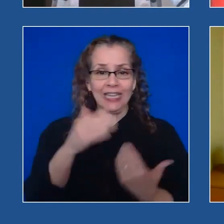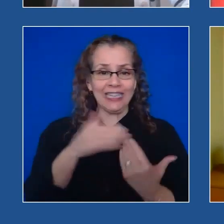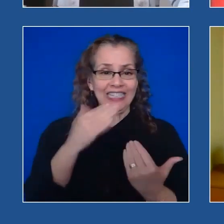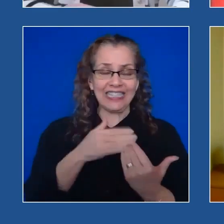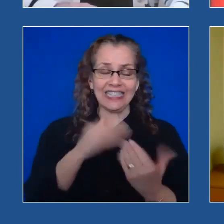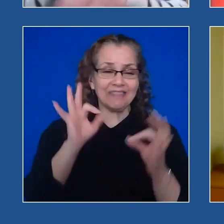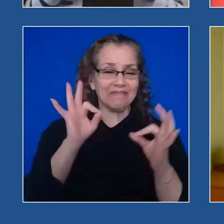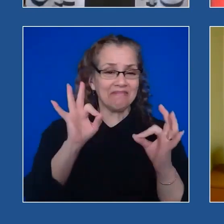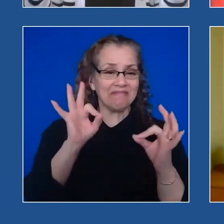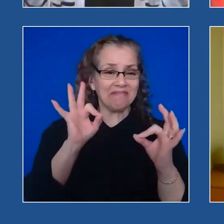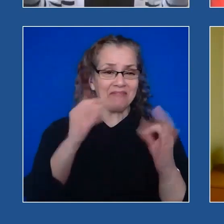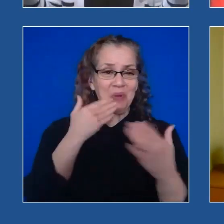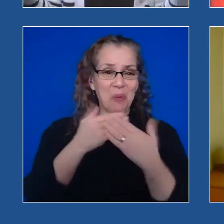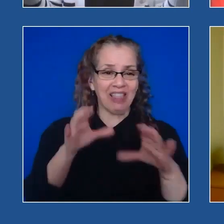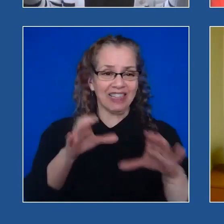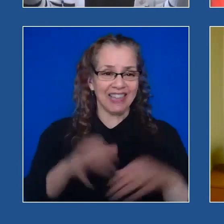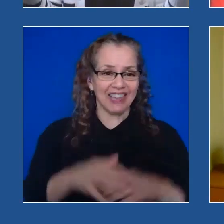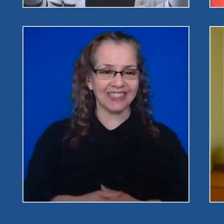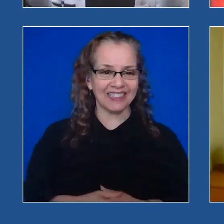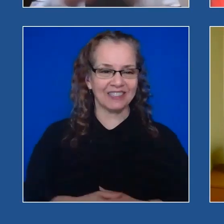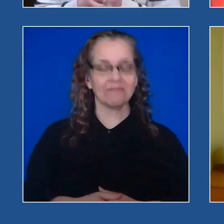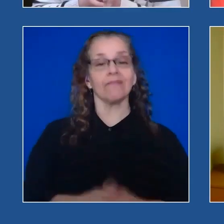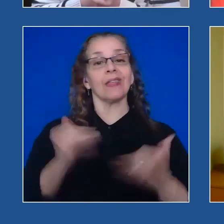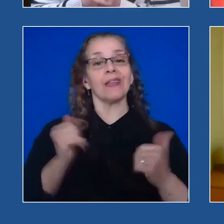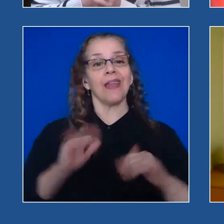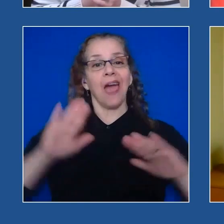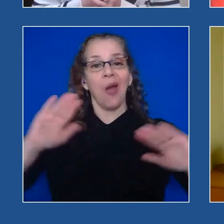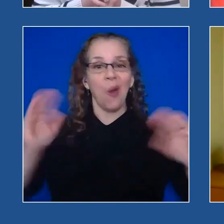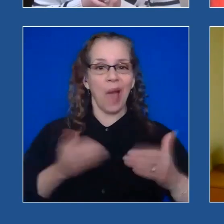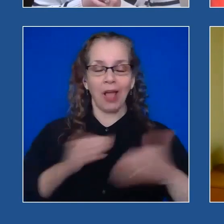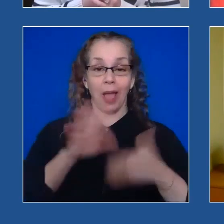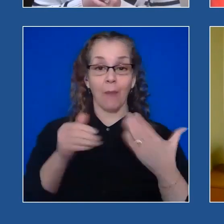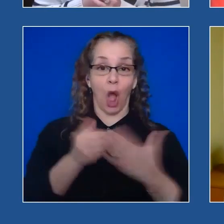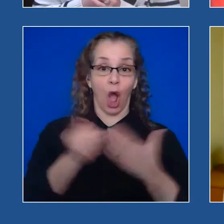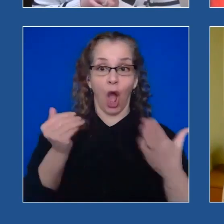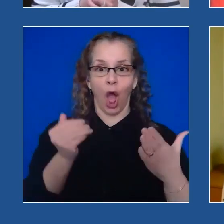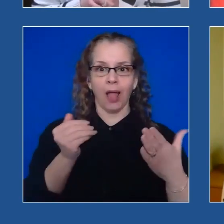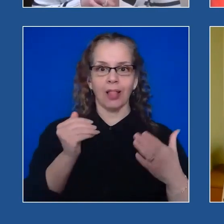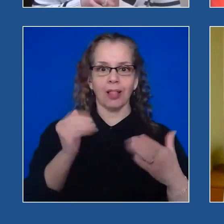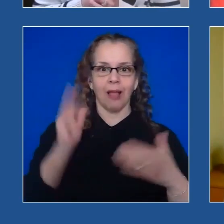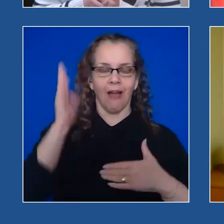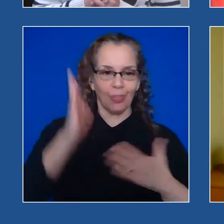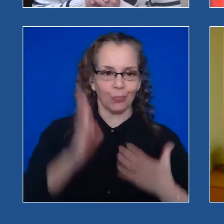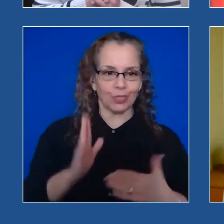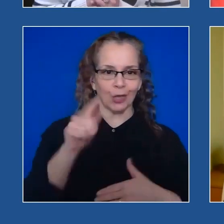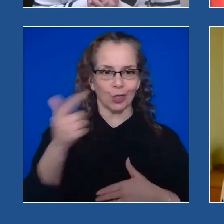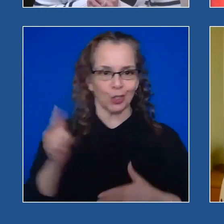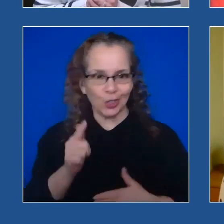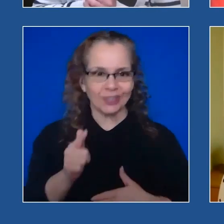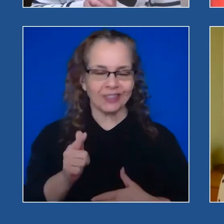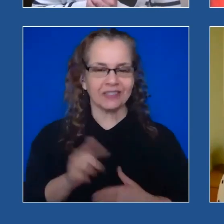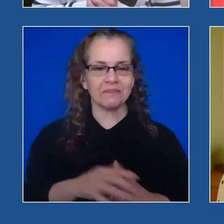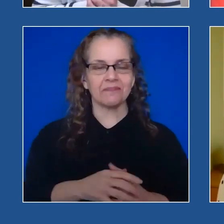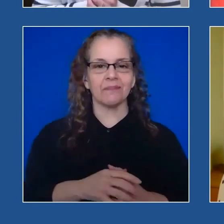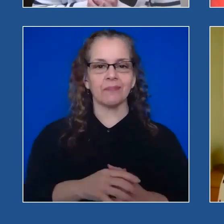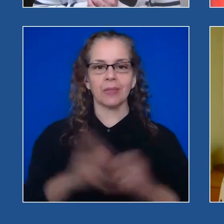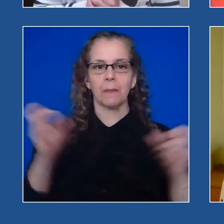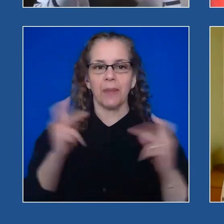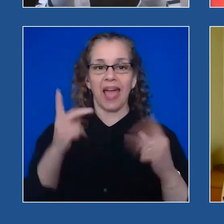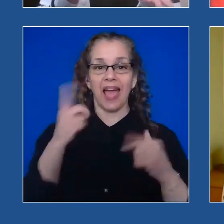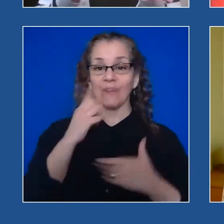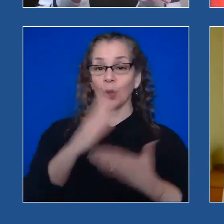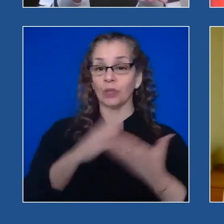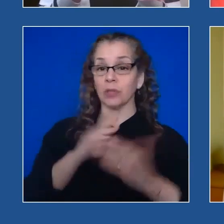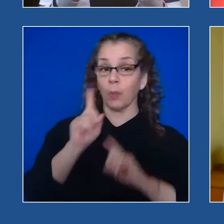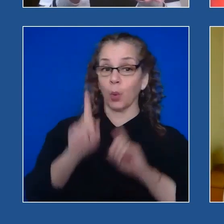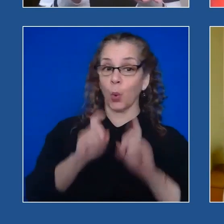I'd now like to welcome all of our lightning round presenters back in for a couple of audience questions. And again,